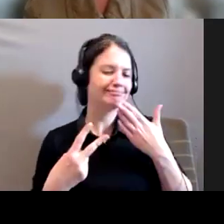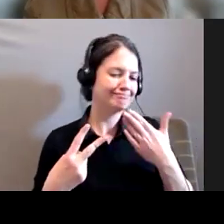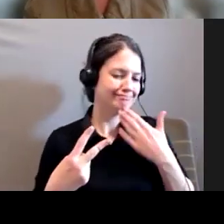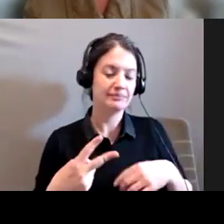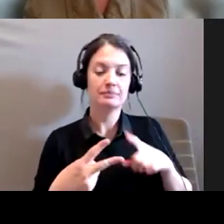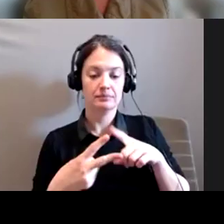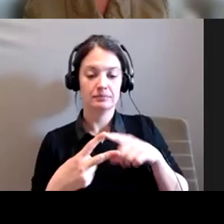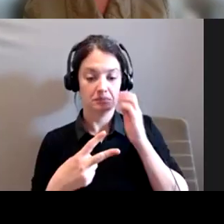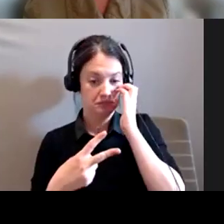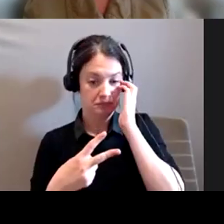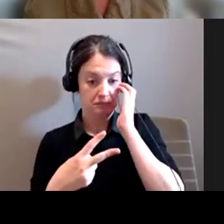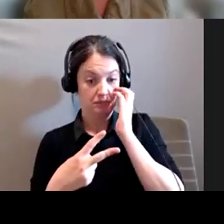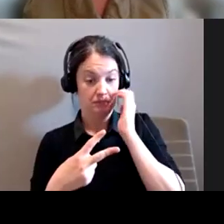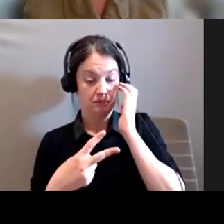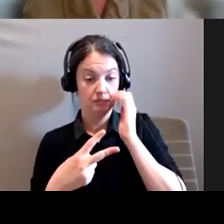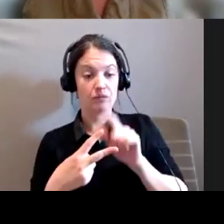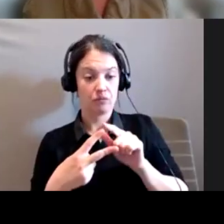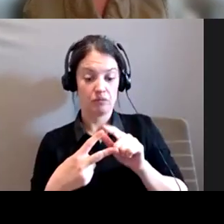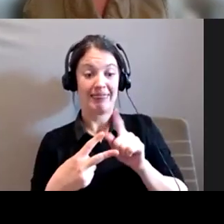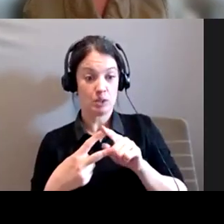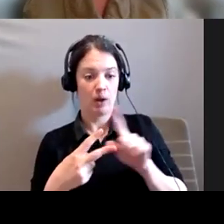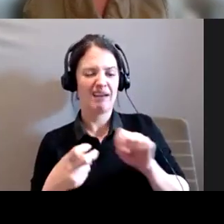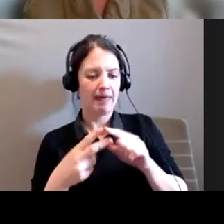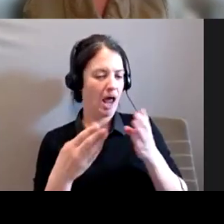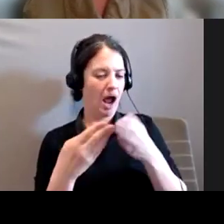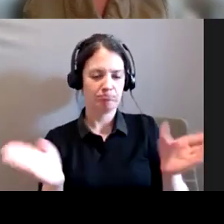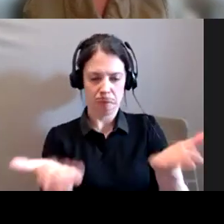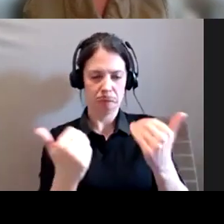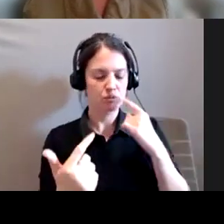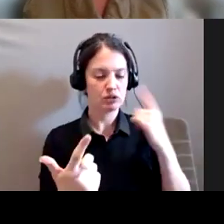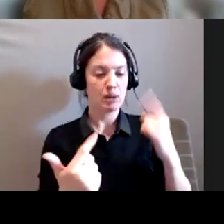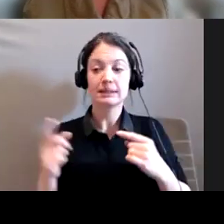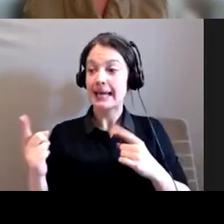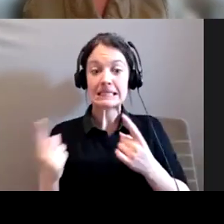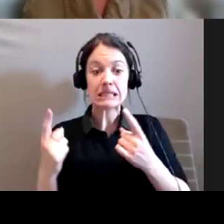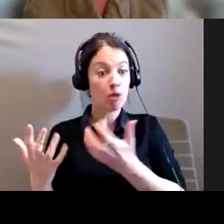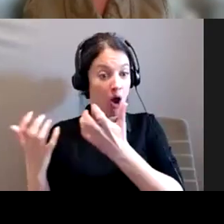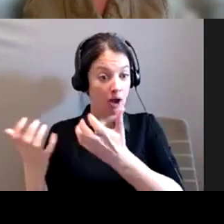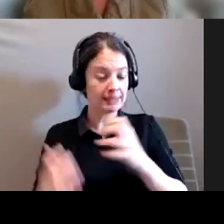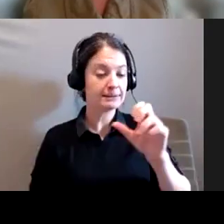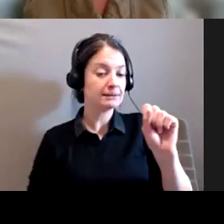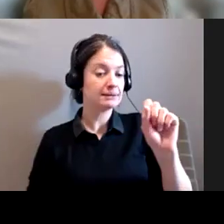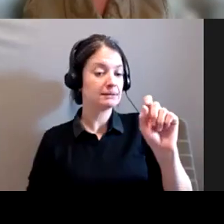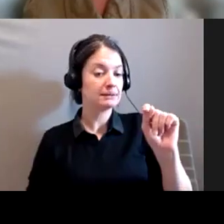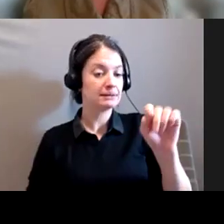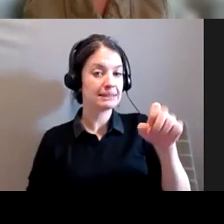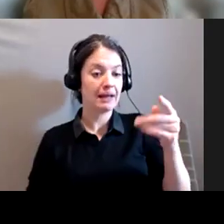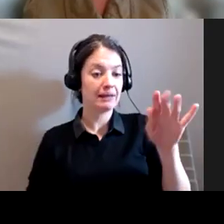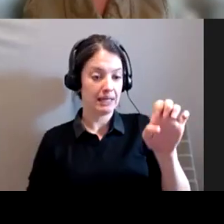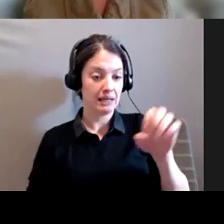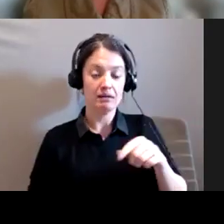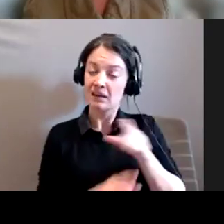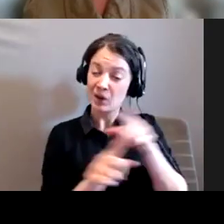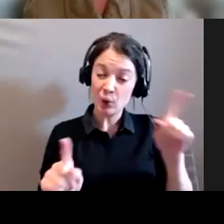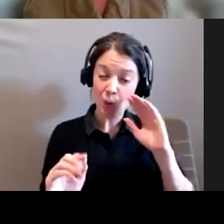first one and I'll open it up to the group. Stephanie is asking, is the hope that the term coercive